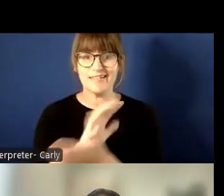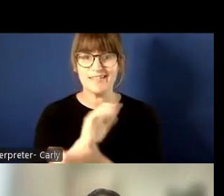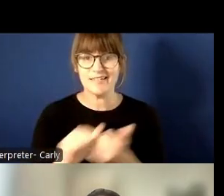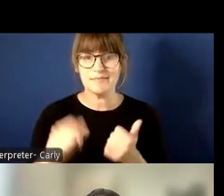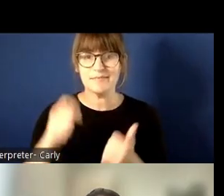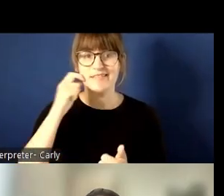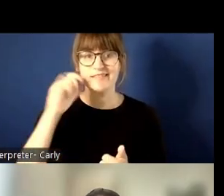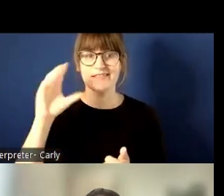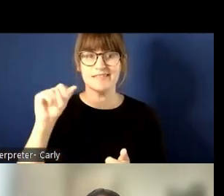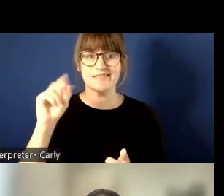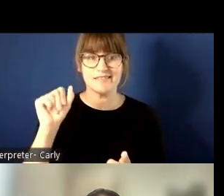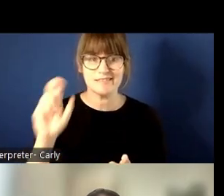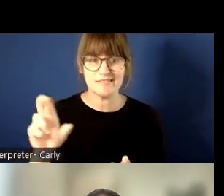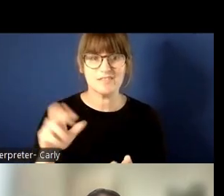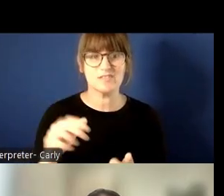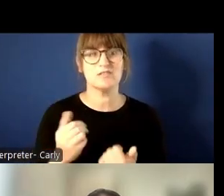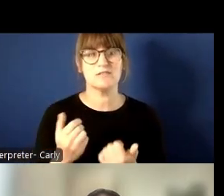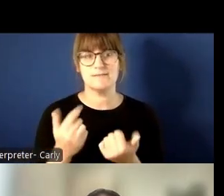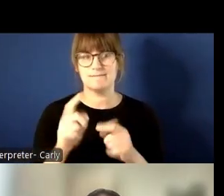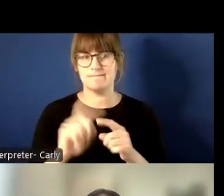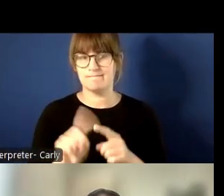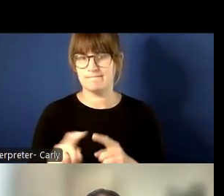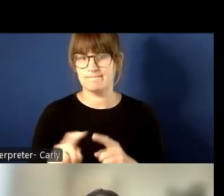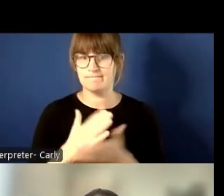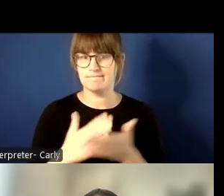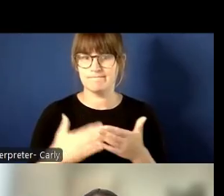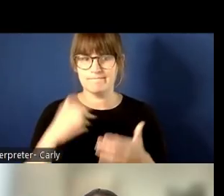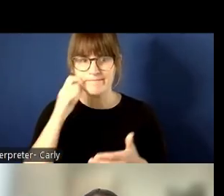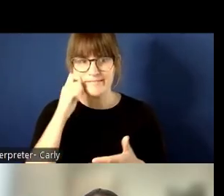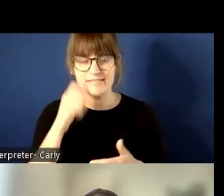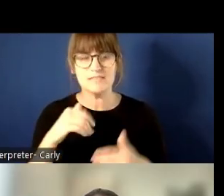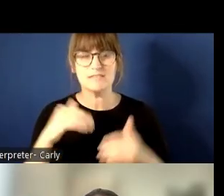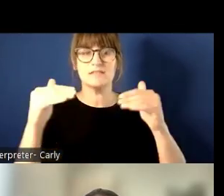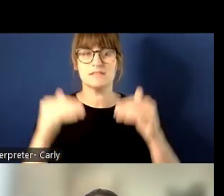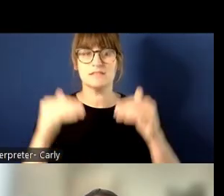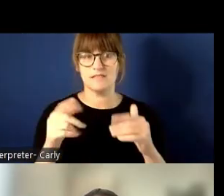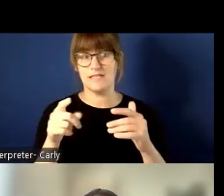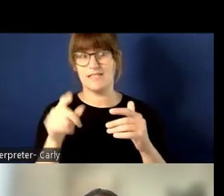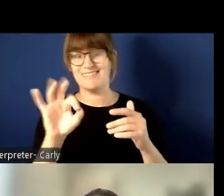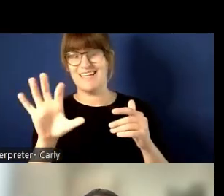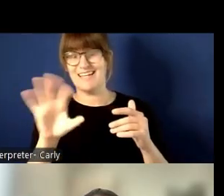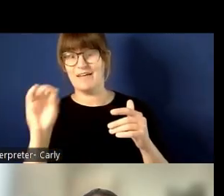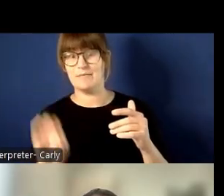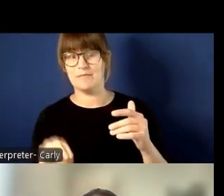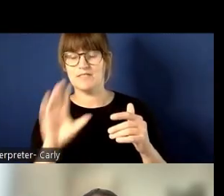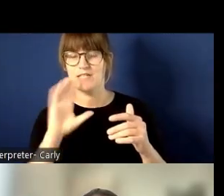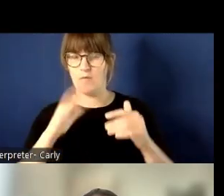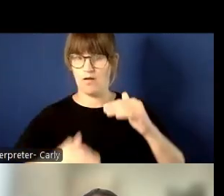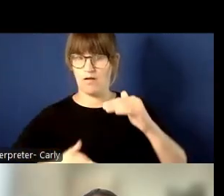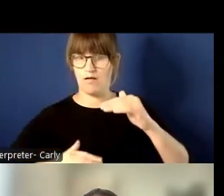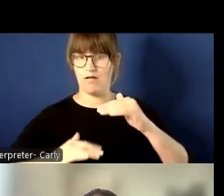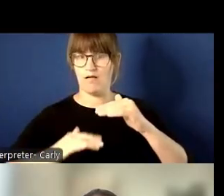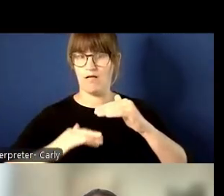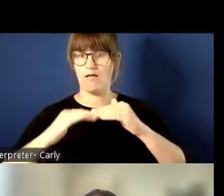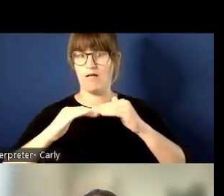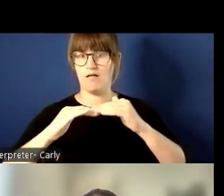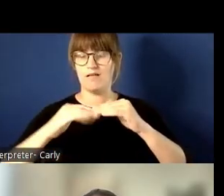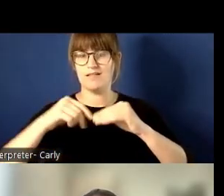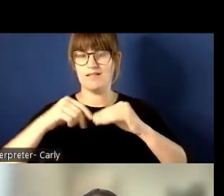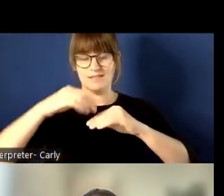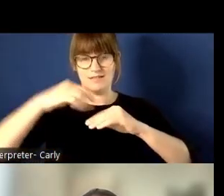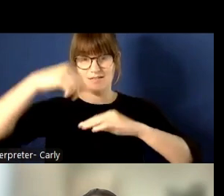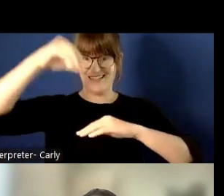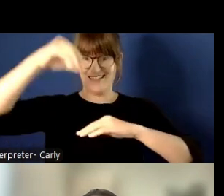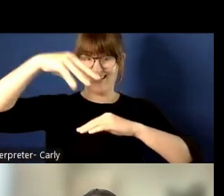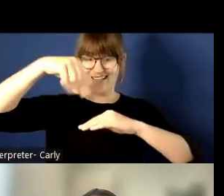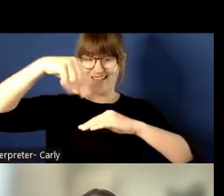oxygen species in the skin, and 95% of these UVA rays do reach the Earth's surface and do penetrate into the skin. And you can see in